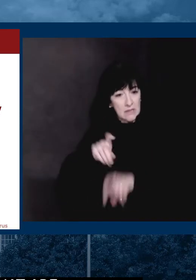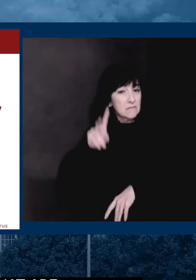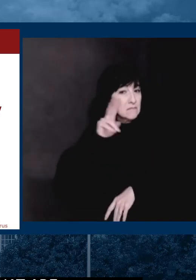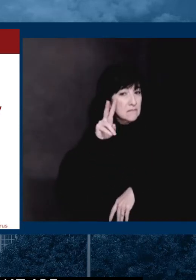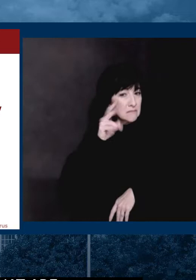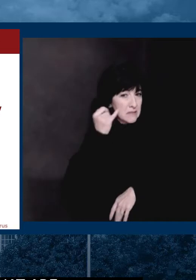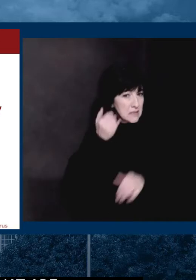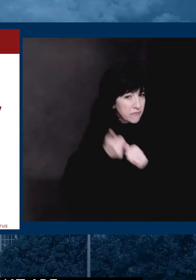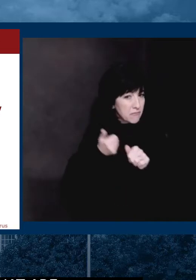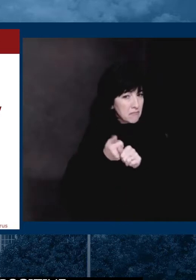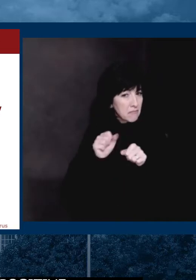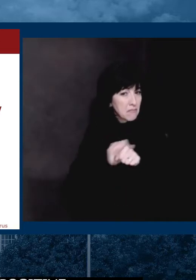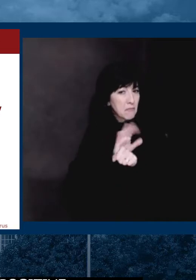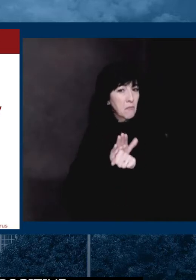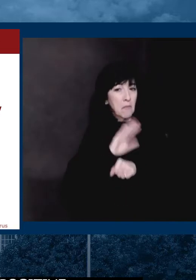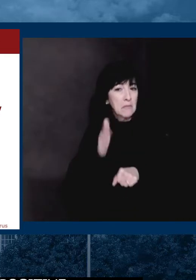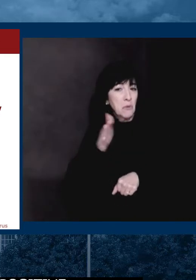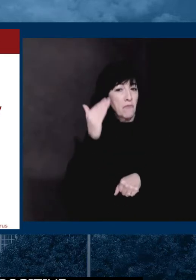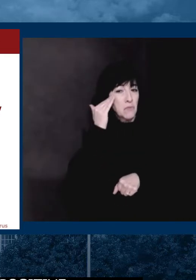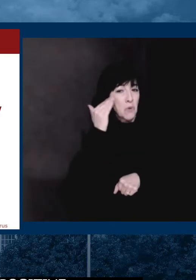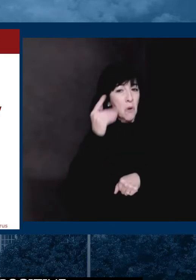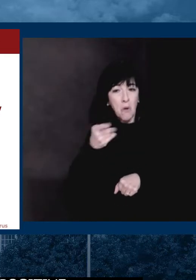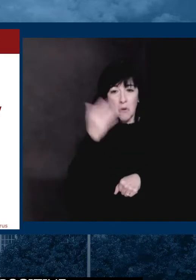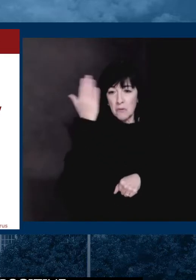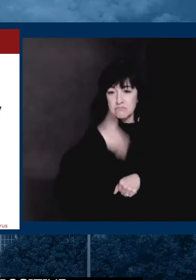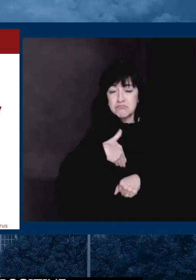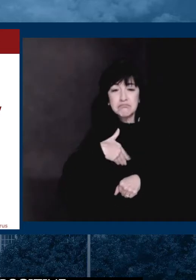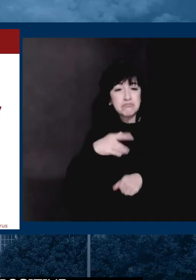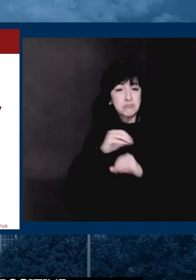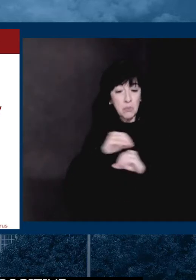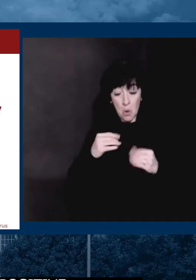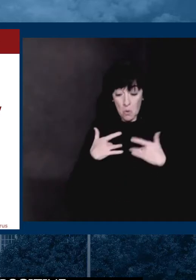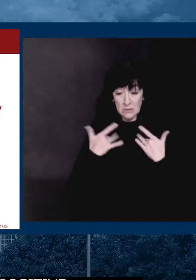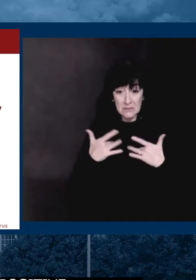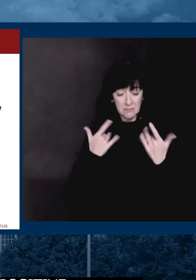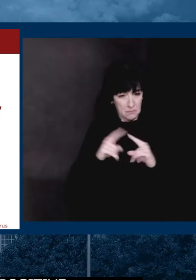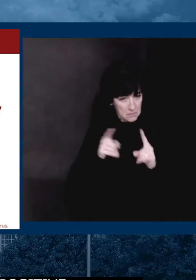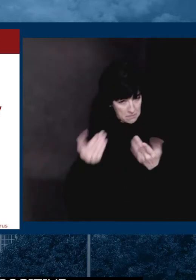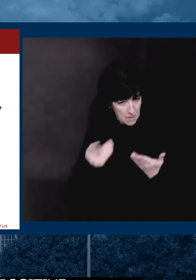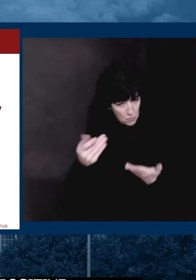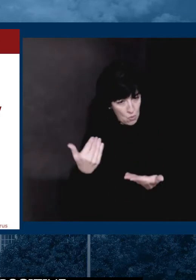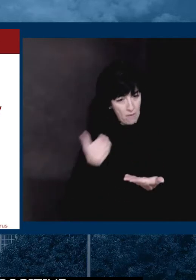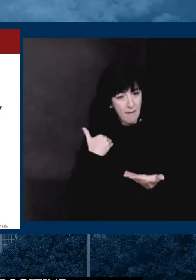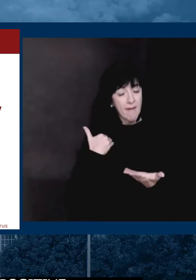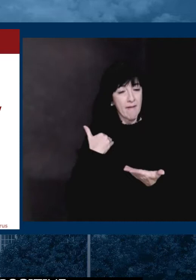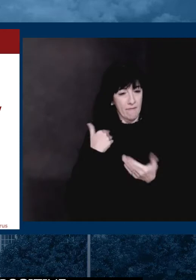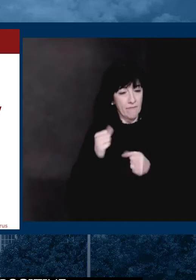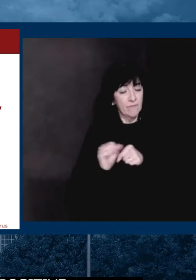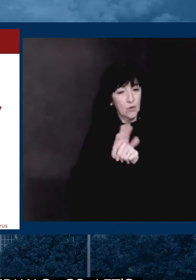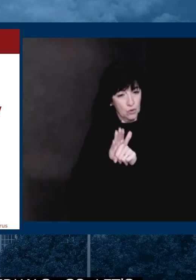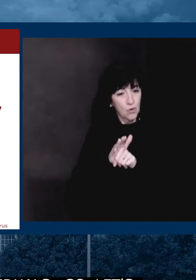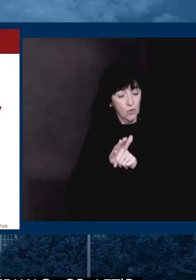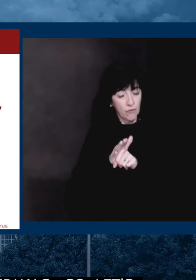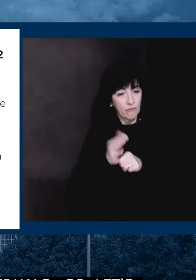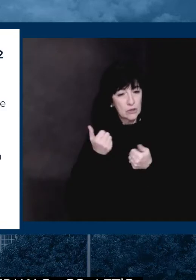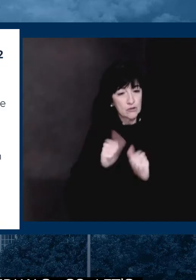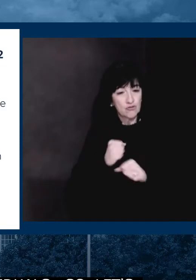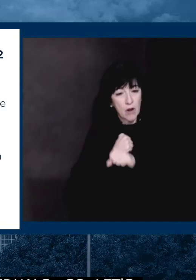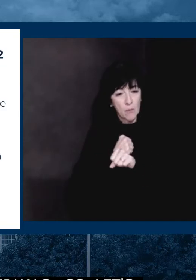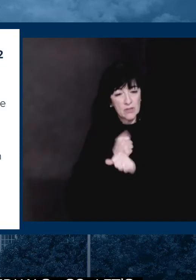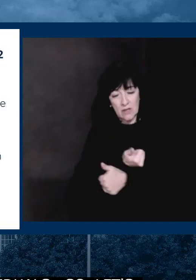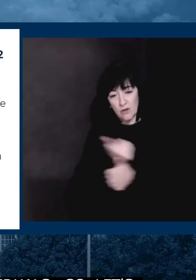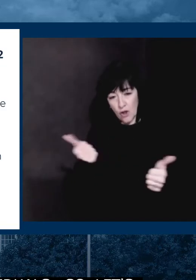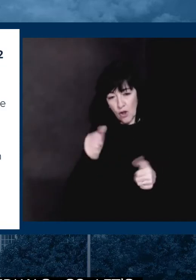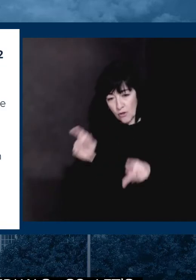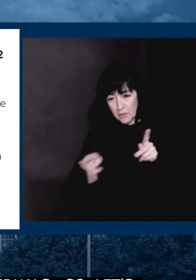been exposed to other individuals. So let's shift now and talk about vaccine. I'm happy